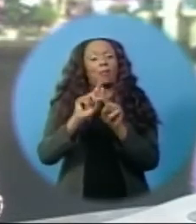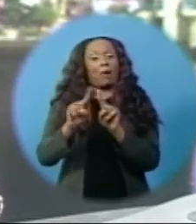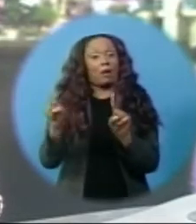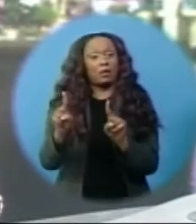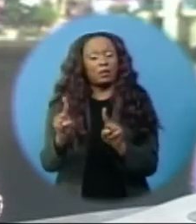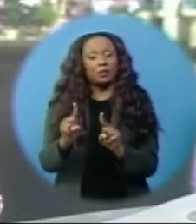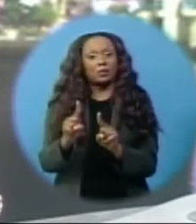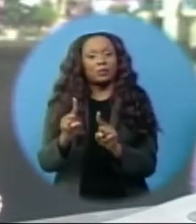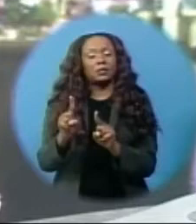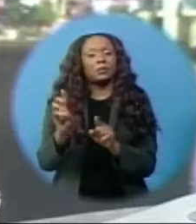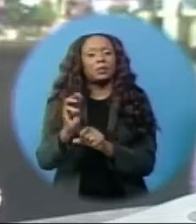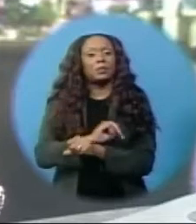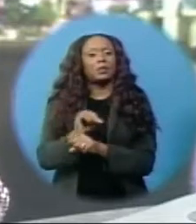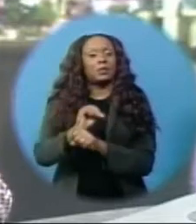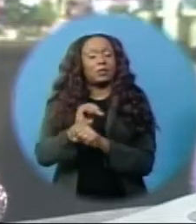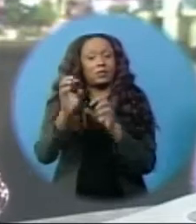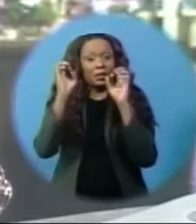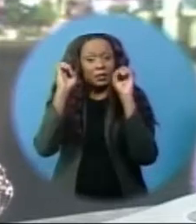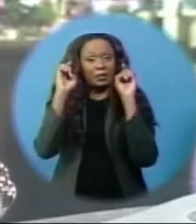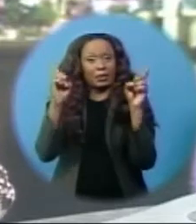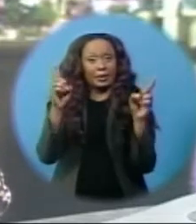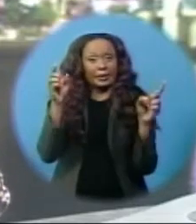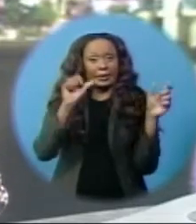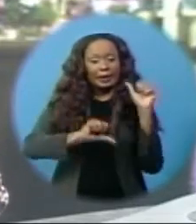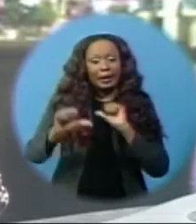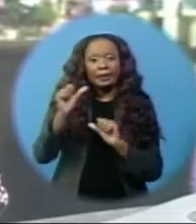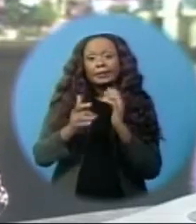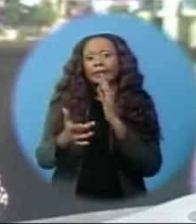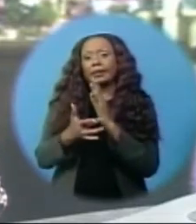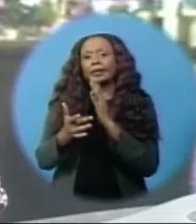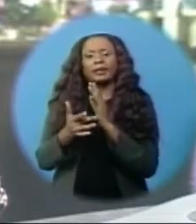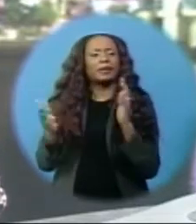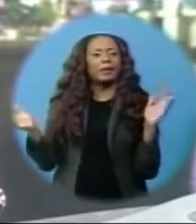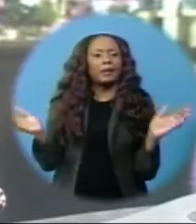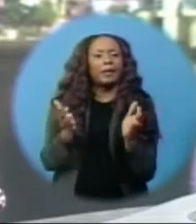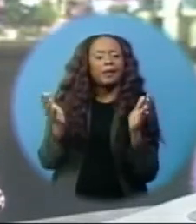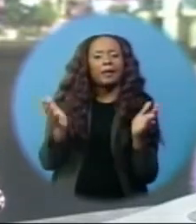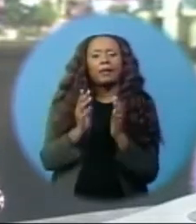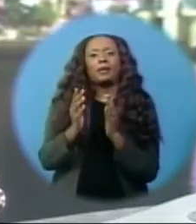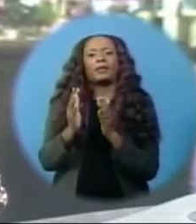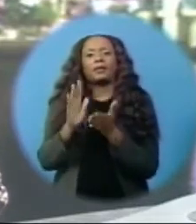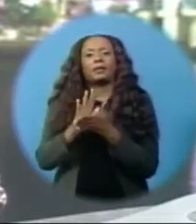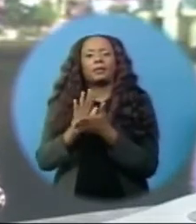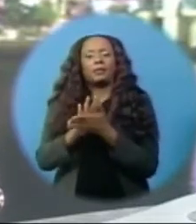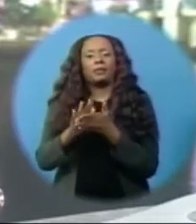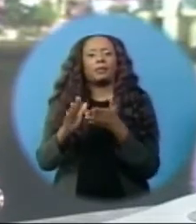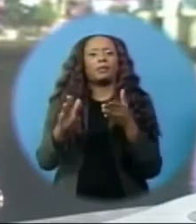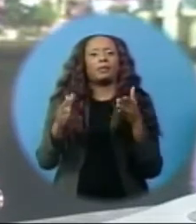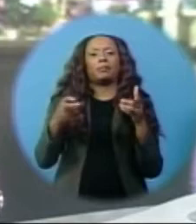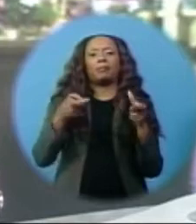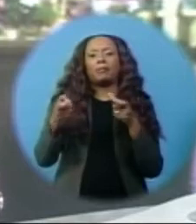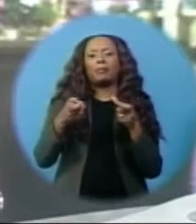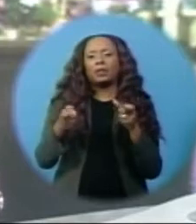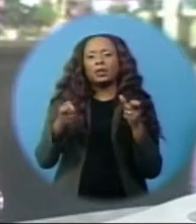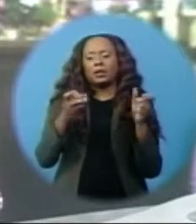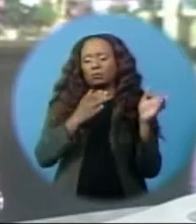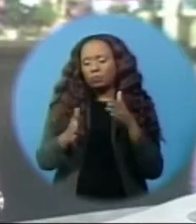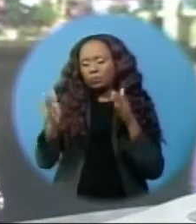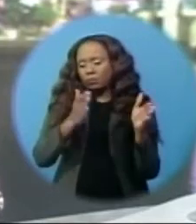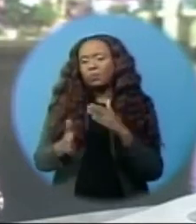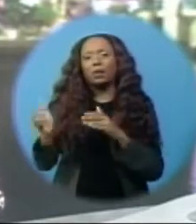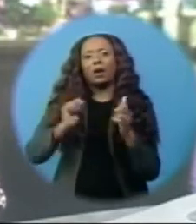of Education, Science, Technology and Innovation has encouraged the management of schools to organize activities for